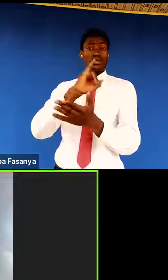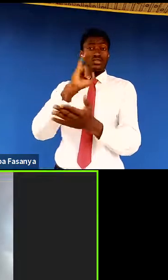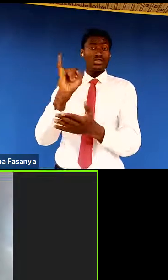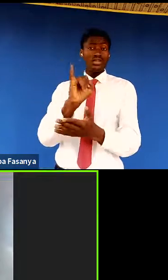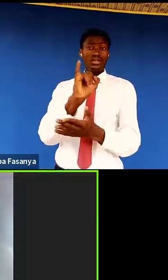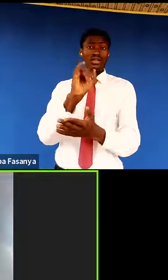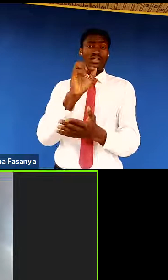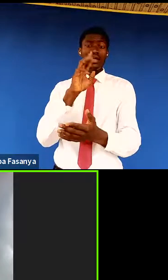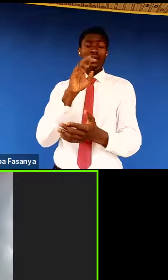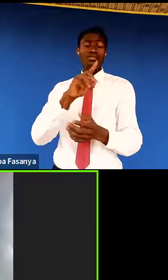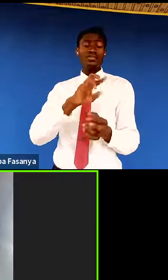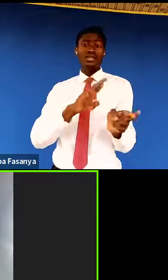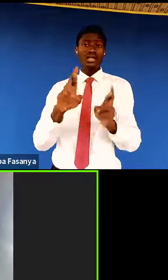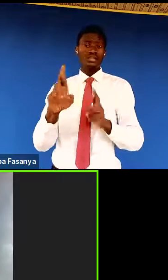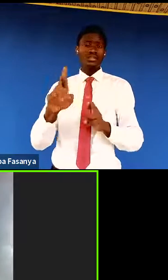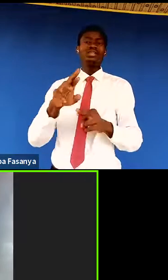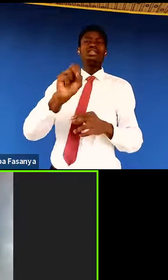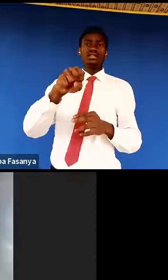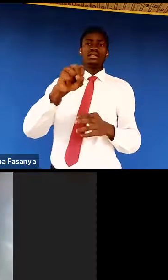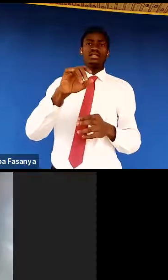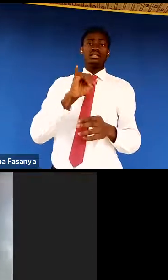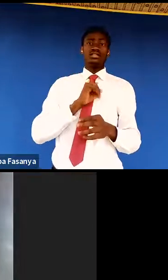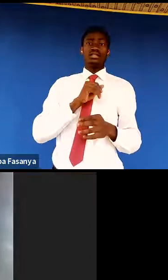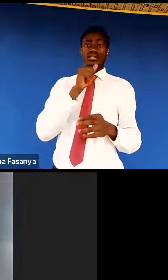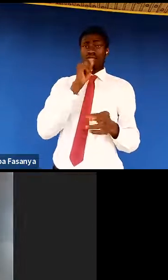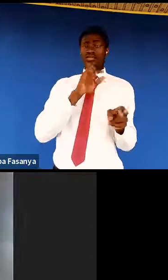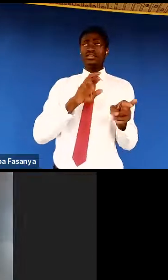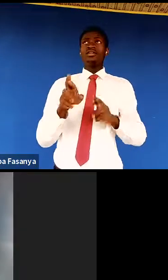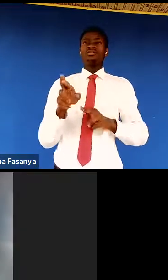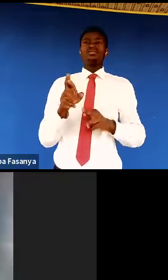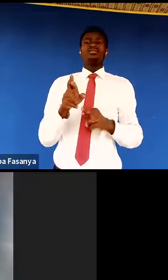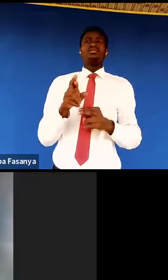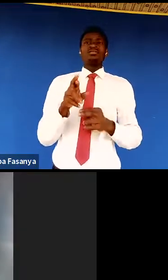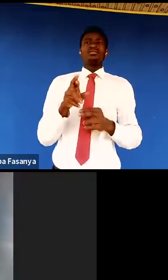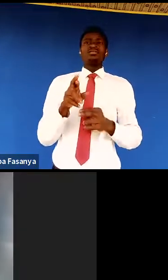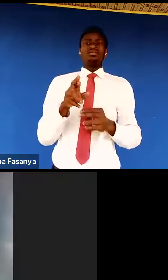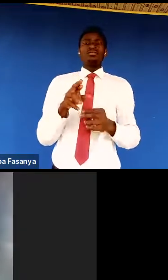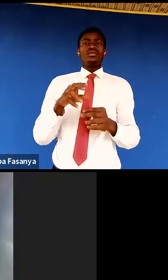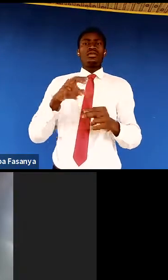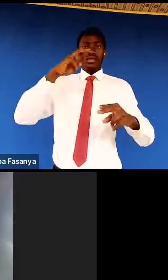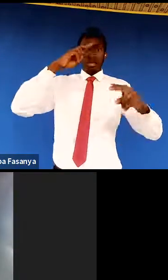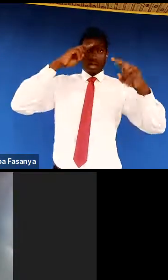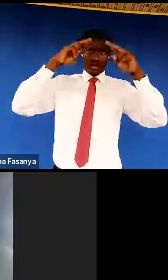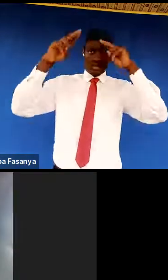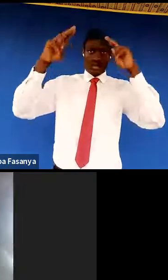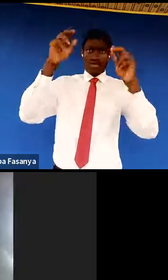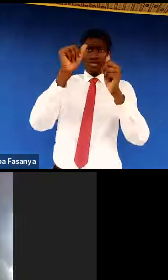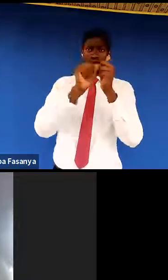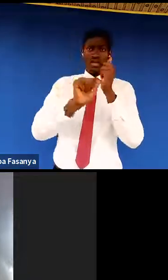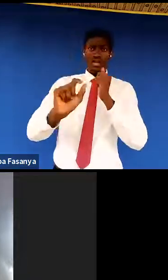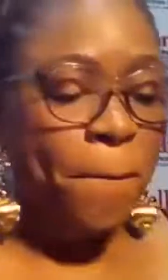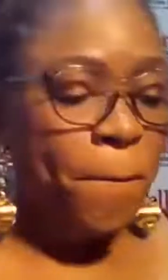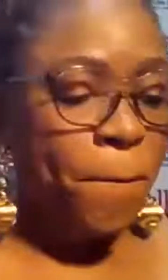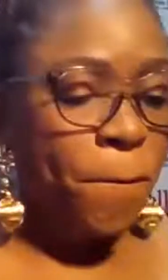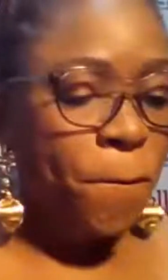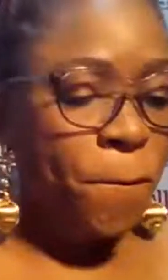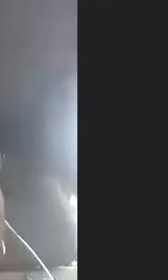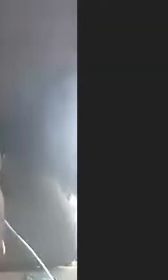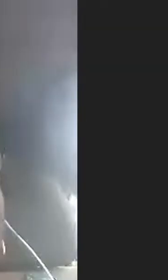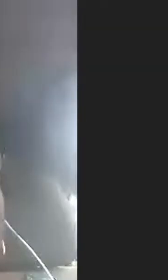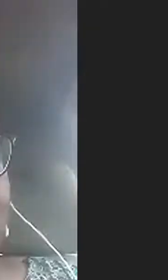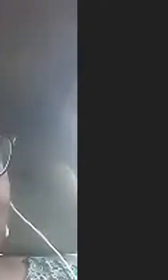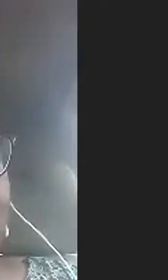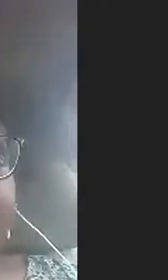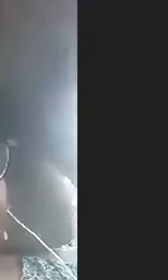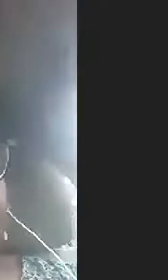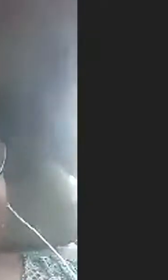I am. Can you hear me? Thank you. Yes, we can. Hello, everybody. Thank you for the invite. So delighted to